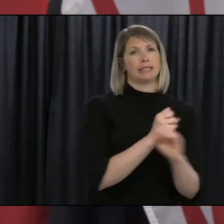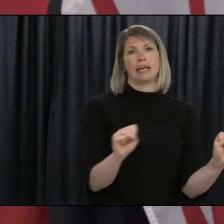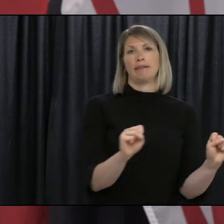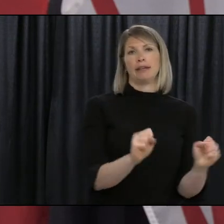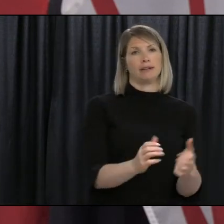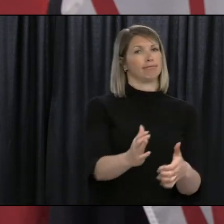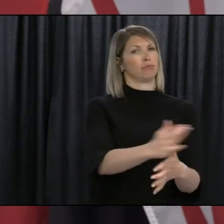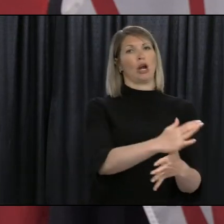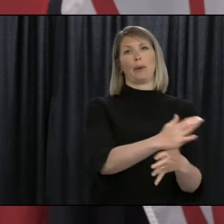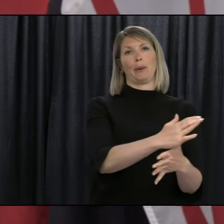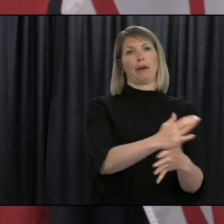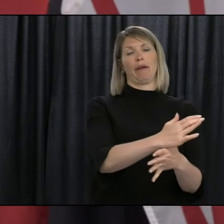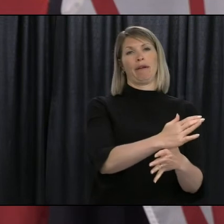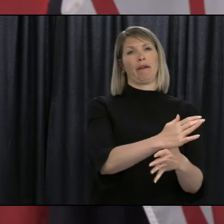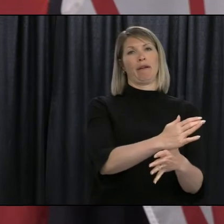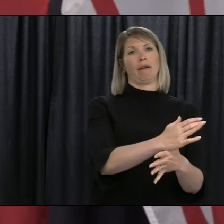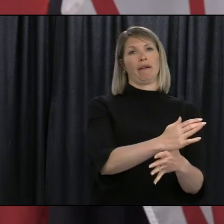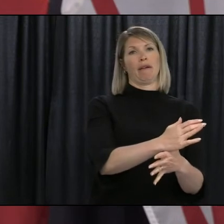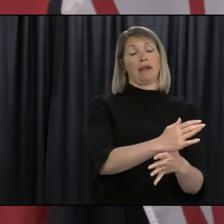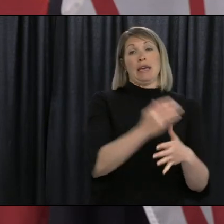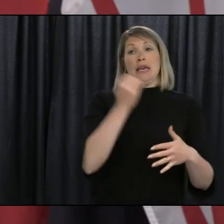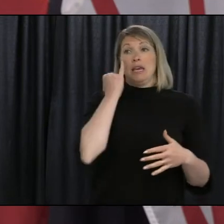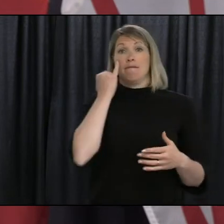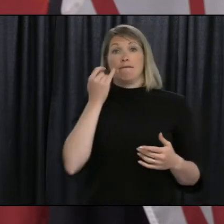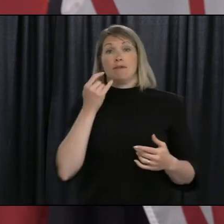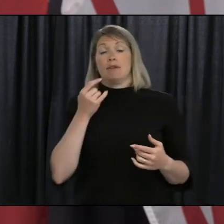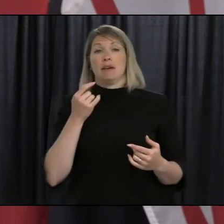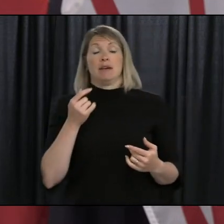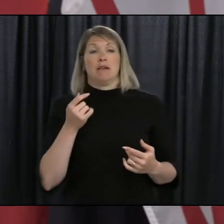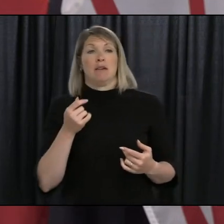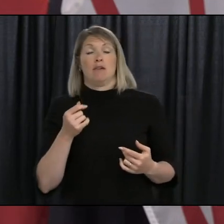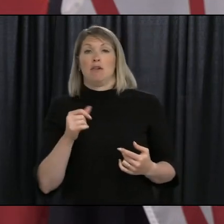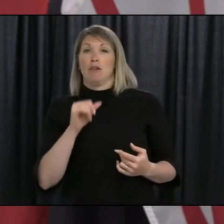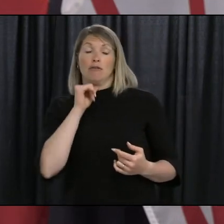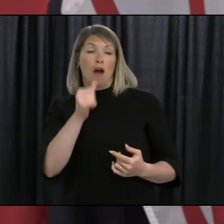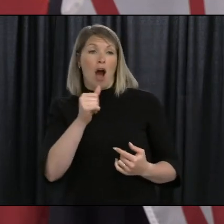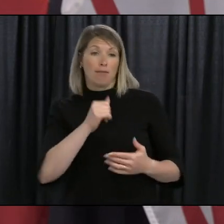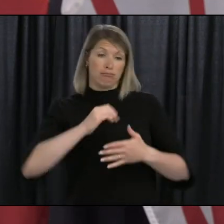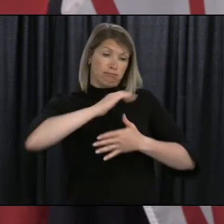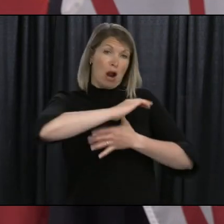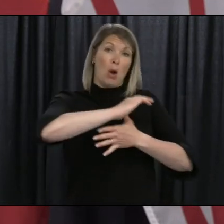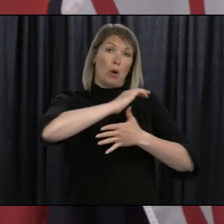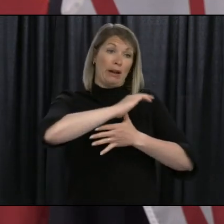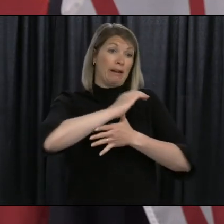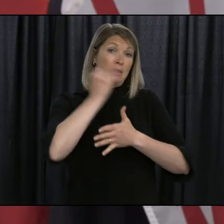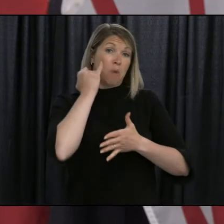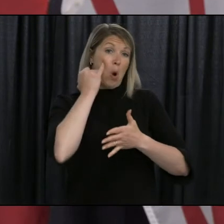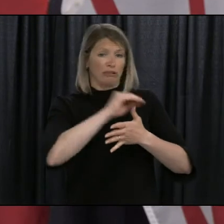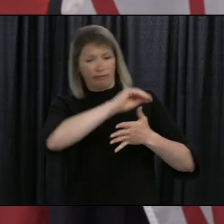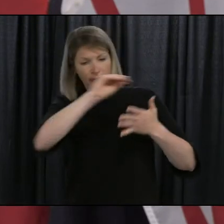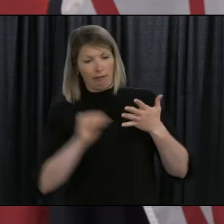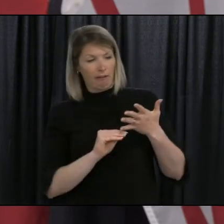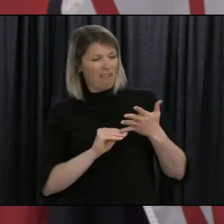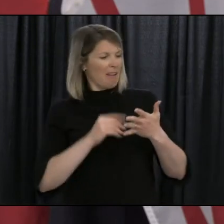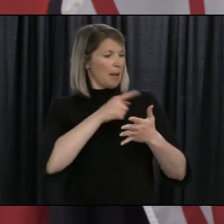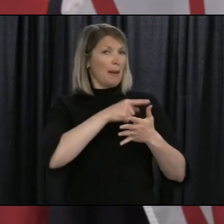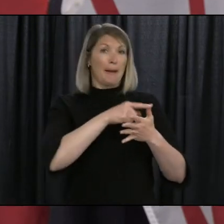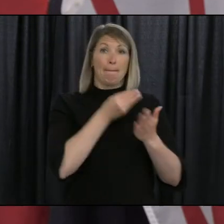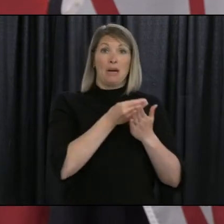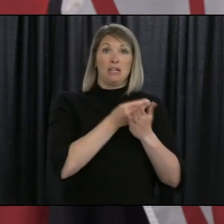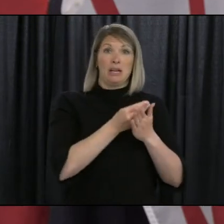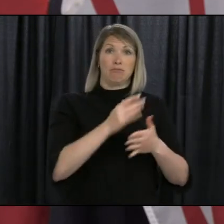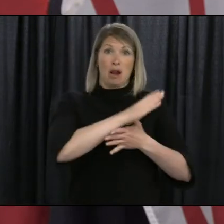said that it would have been absolutely insensitive to not have that as our first and foremost priority. But